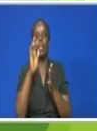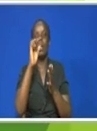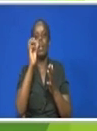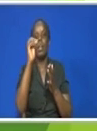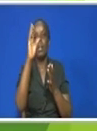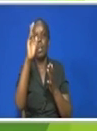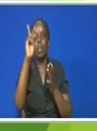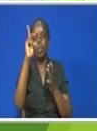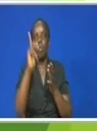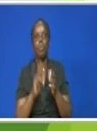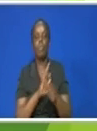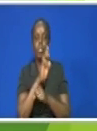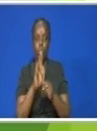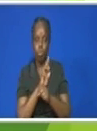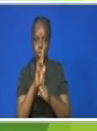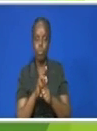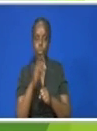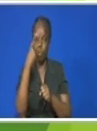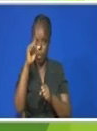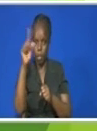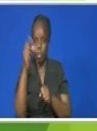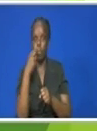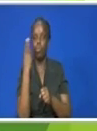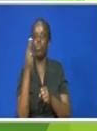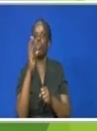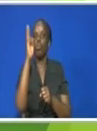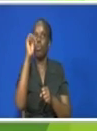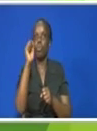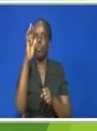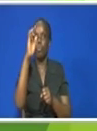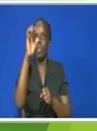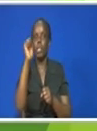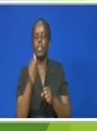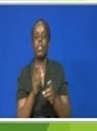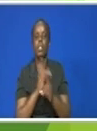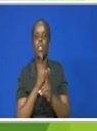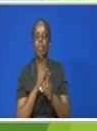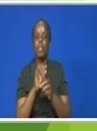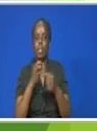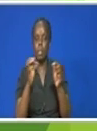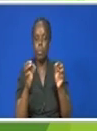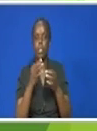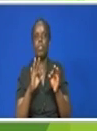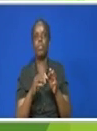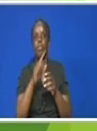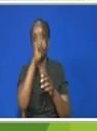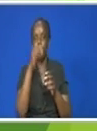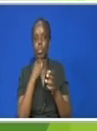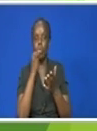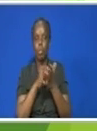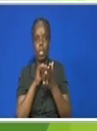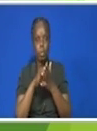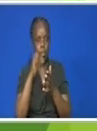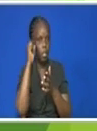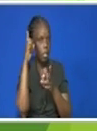taking 2 marks. So we are going to look at the interpretation of the question so that you can understand the words that have